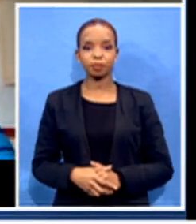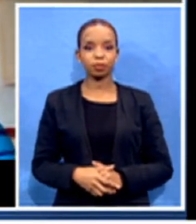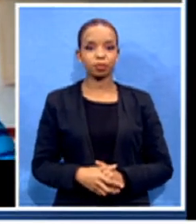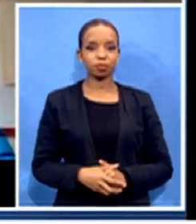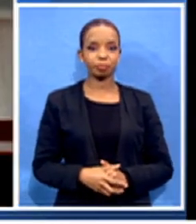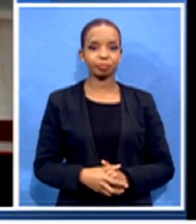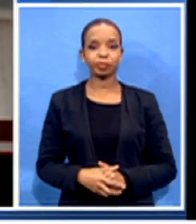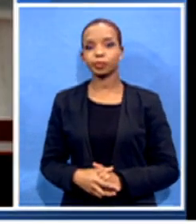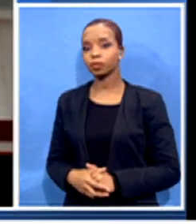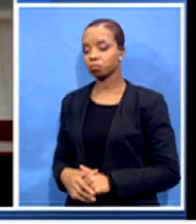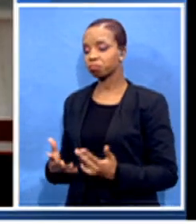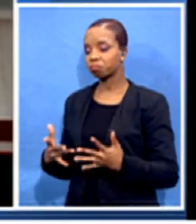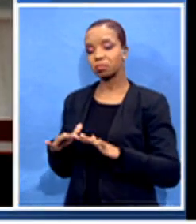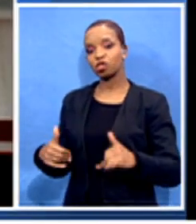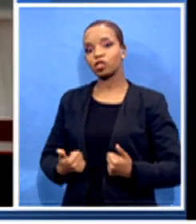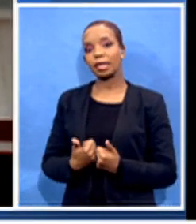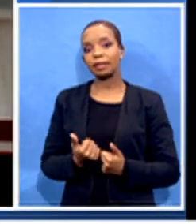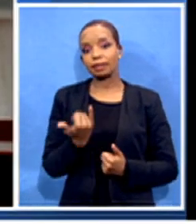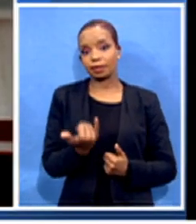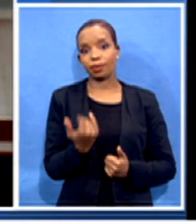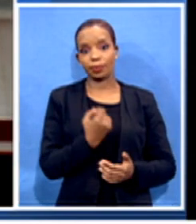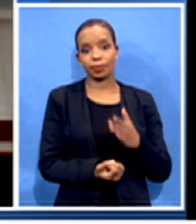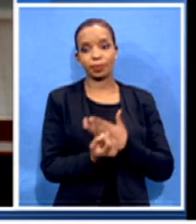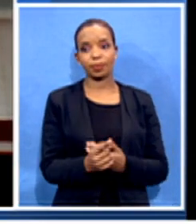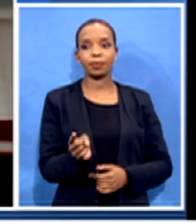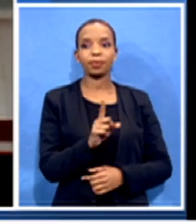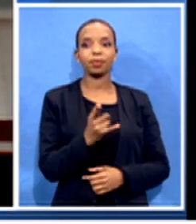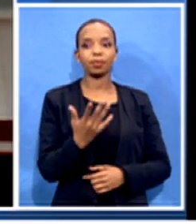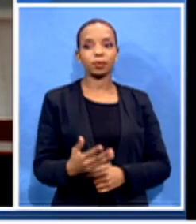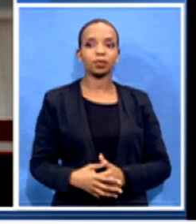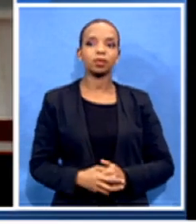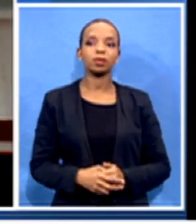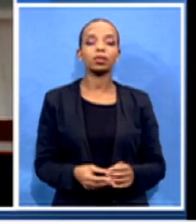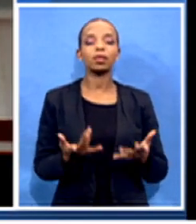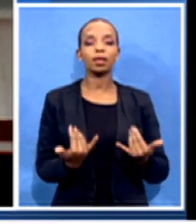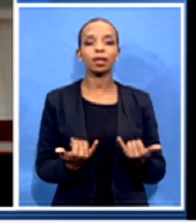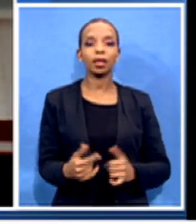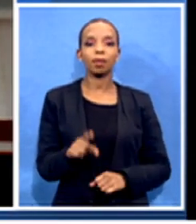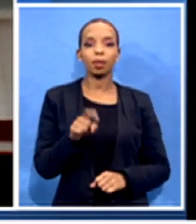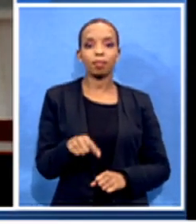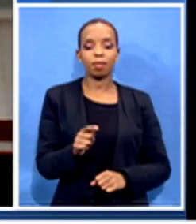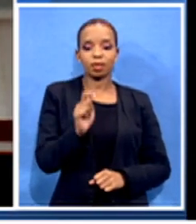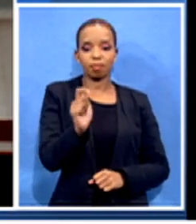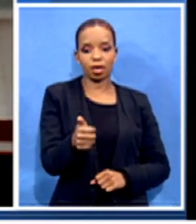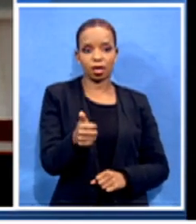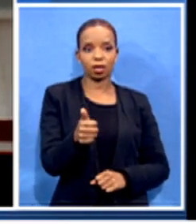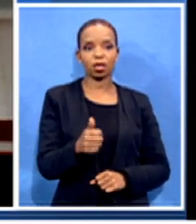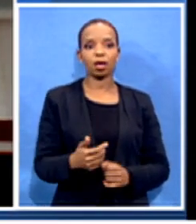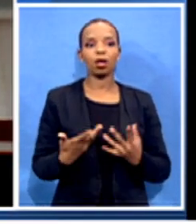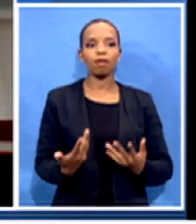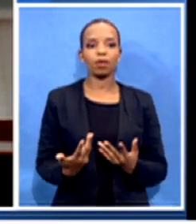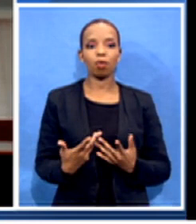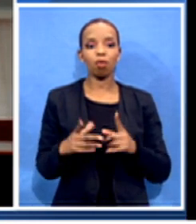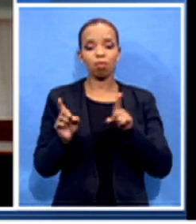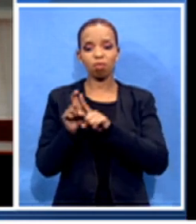Well, the challenges that we are facing is that we need now to pay for the license to be actually